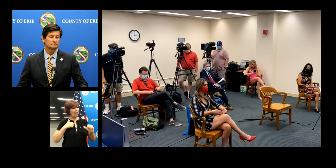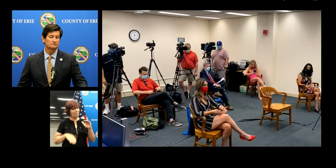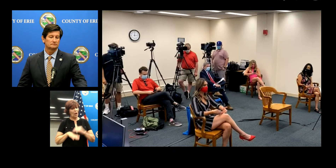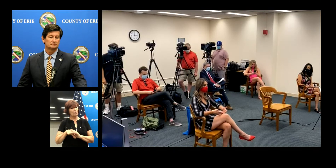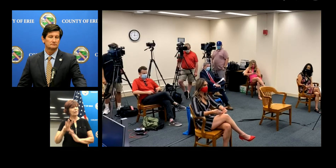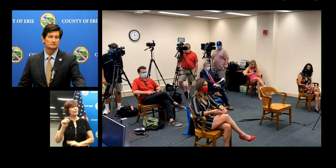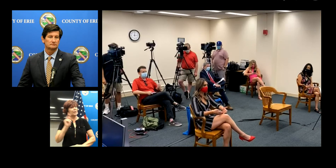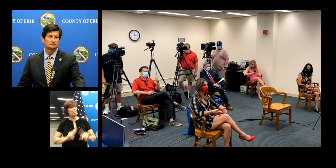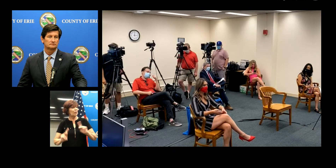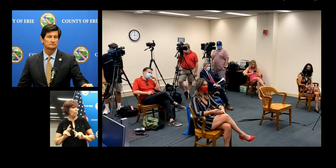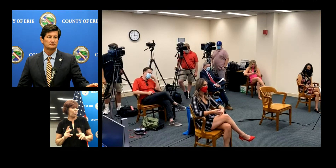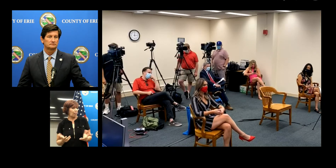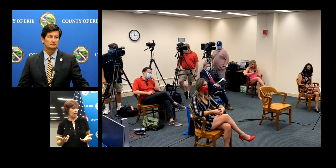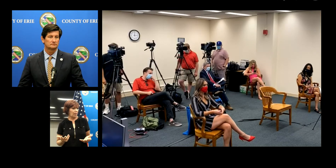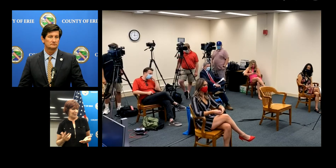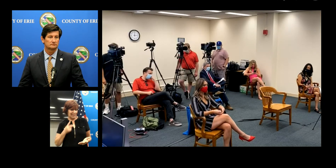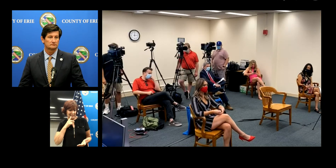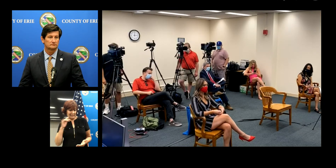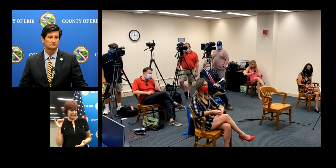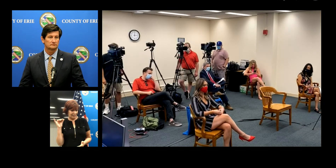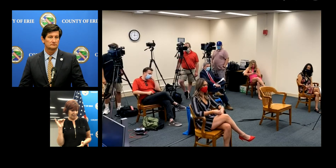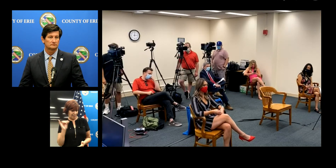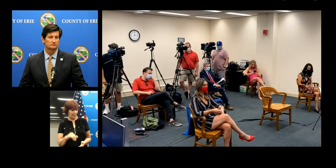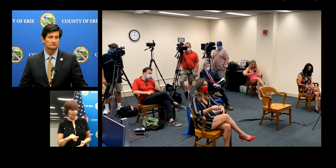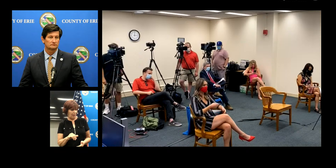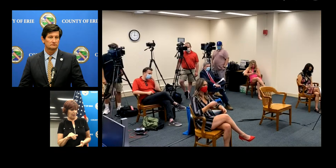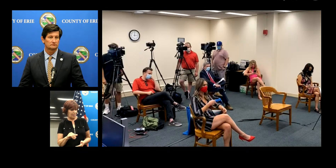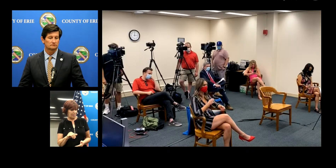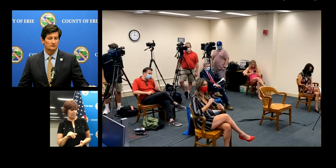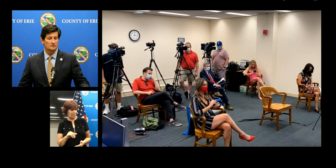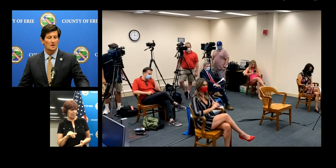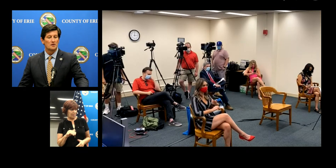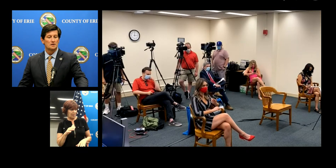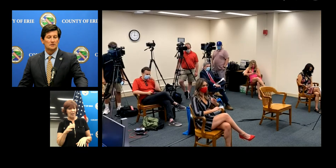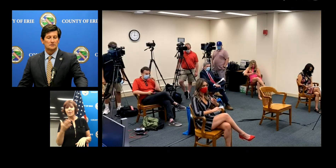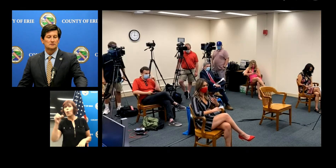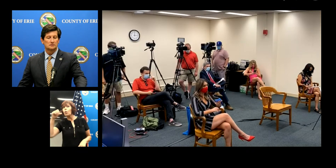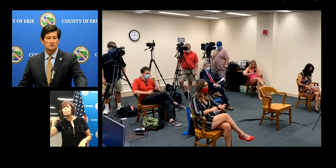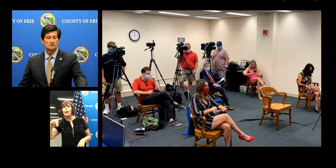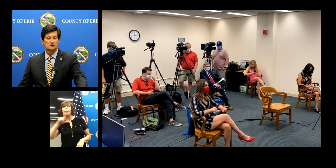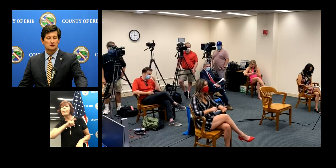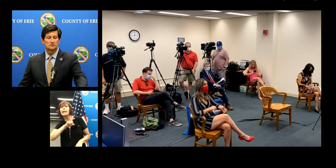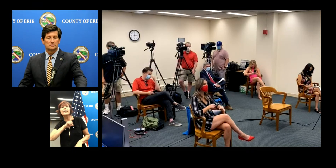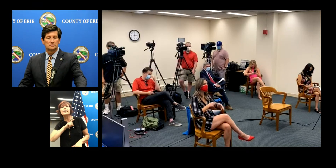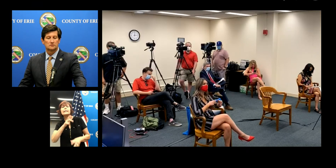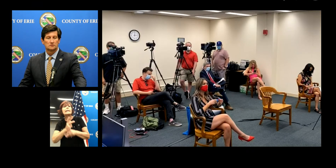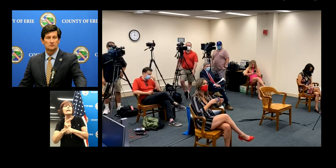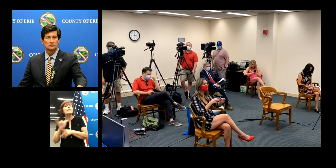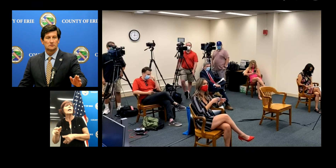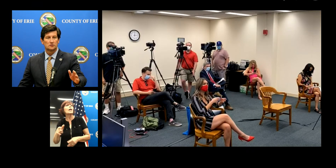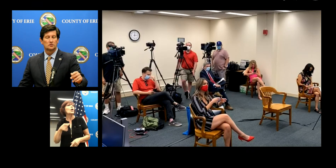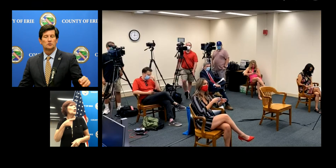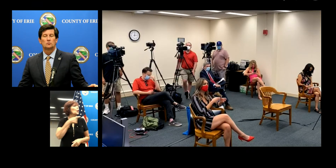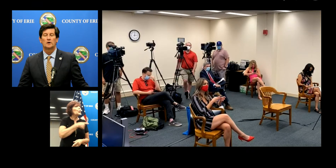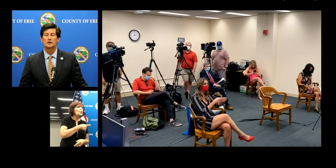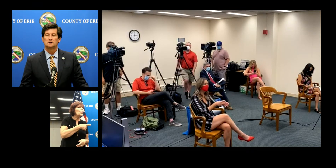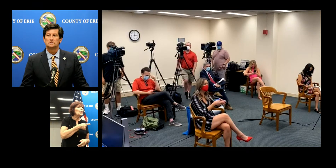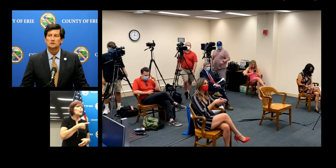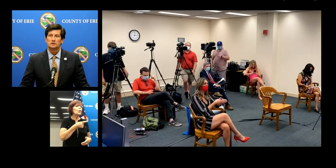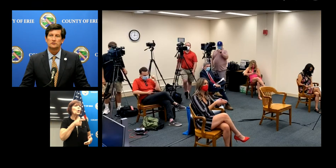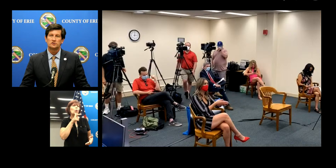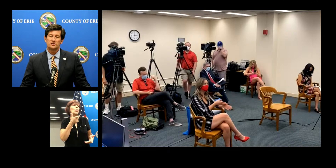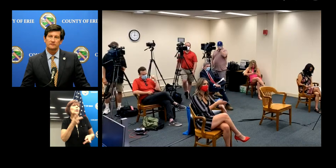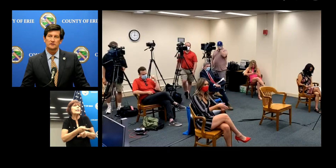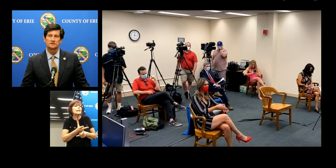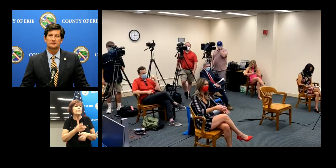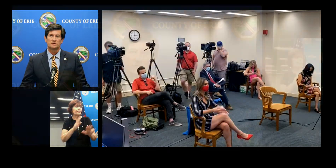people? Is that on the Orchard Park Police Department? Is that on you guys as in county